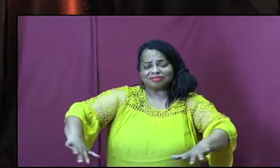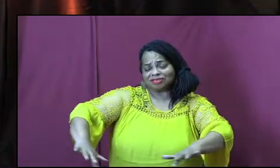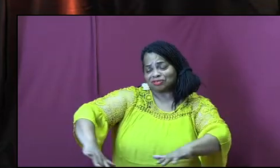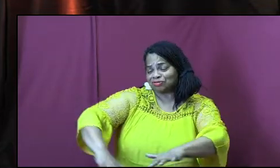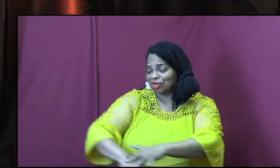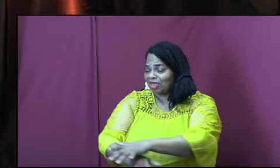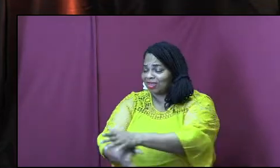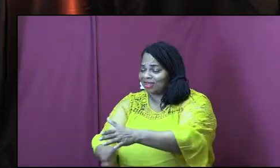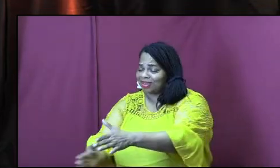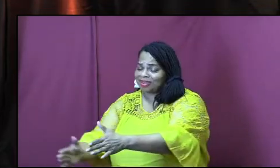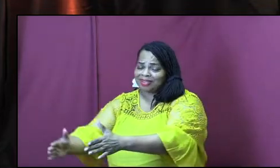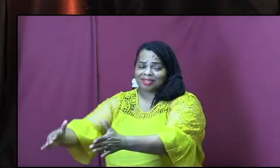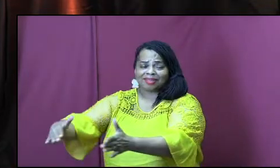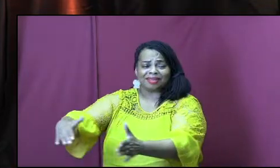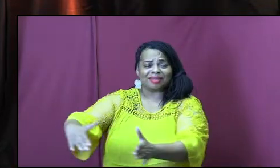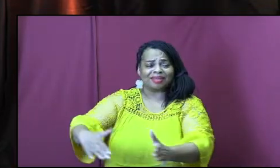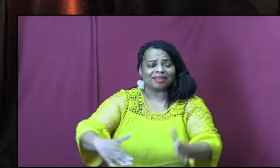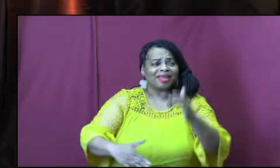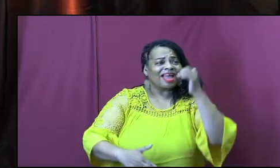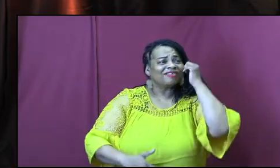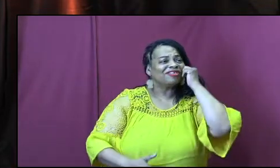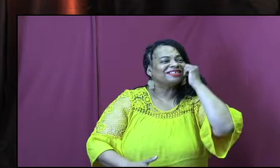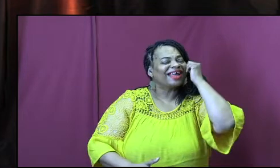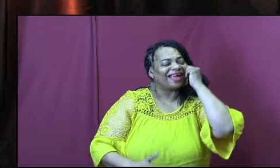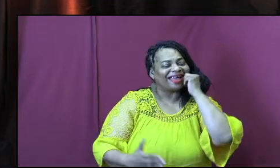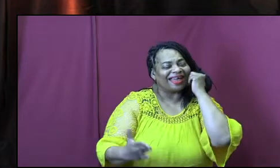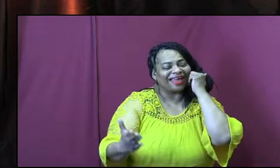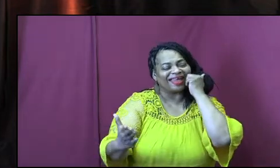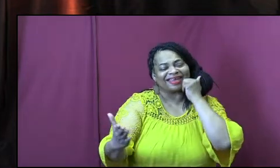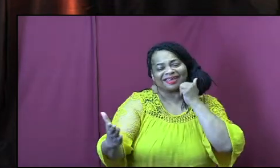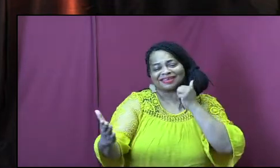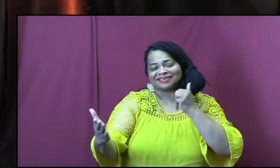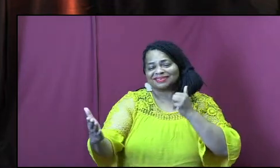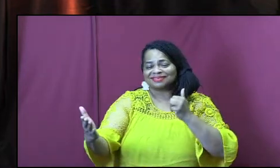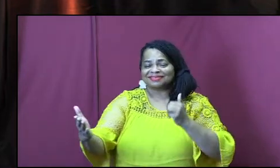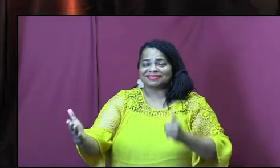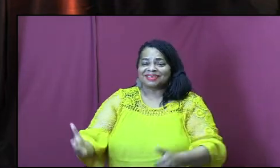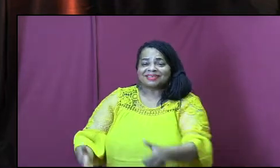on the street every day,